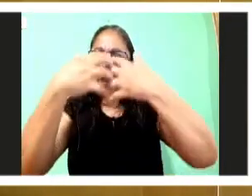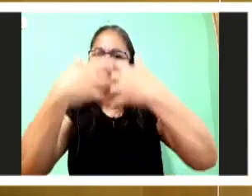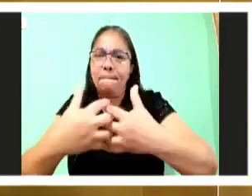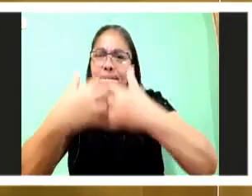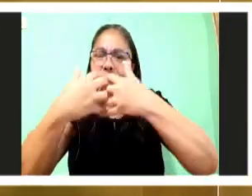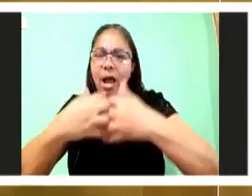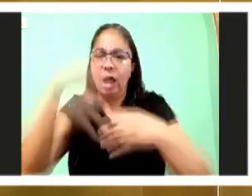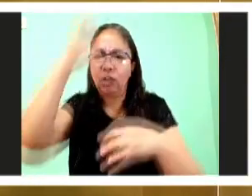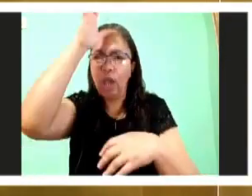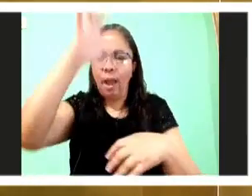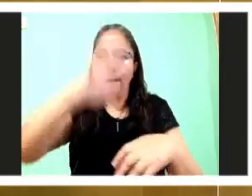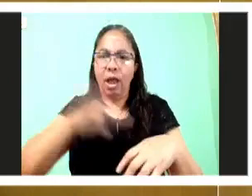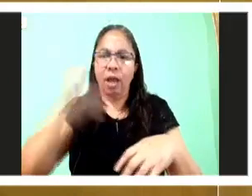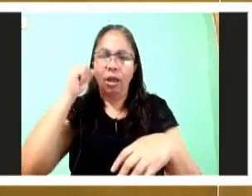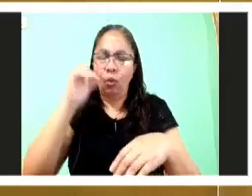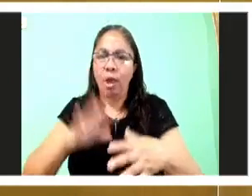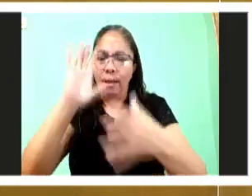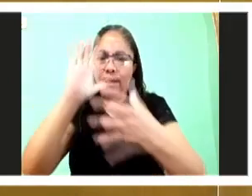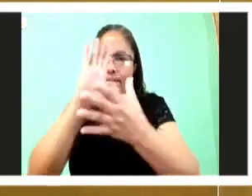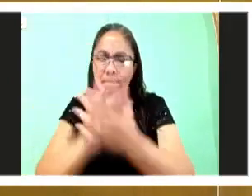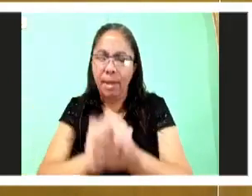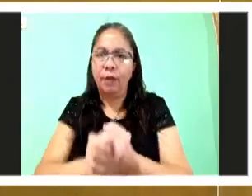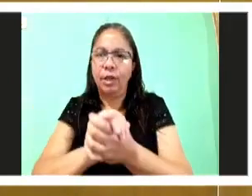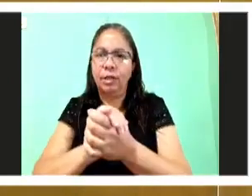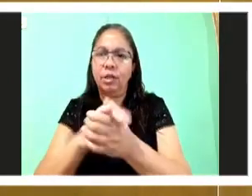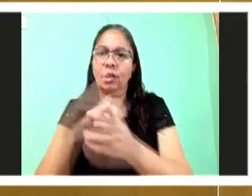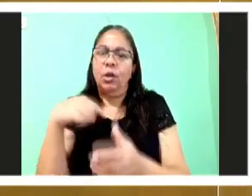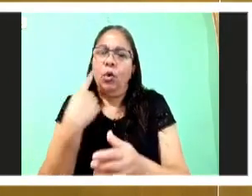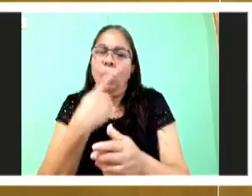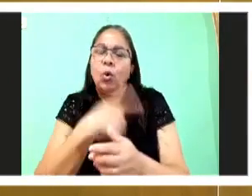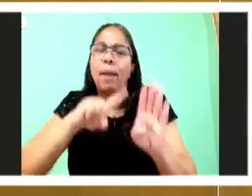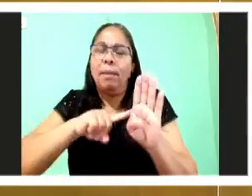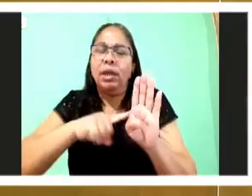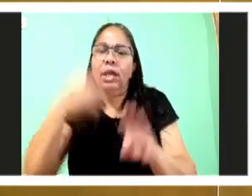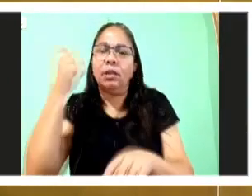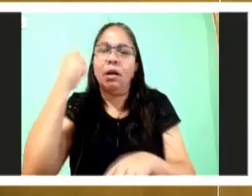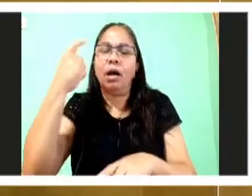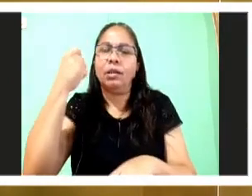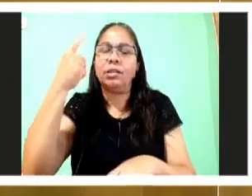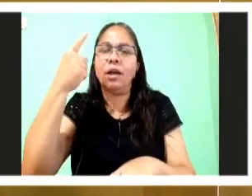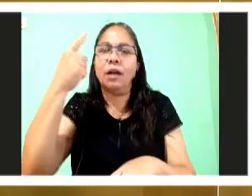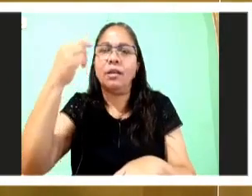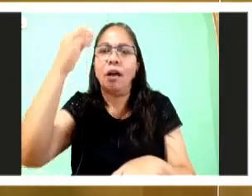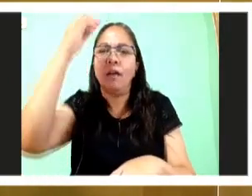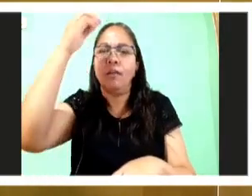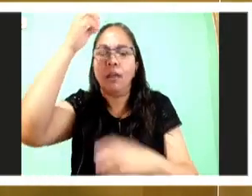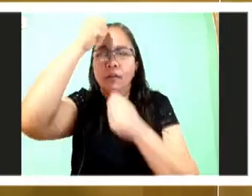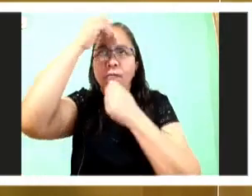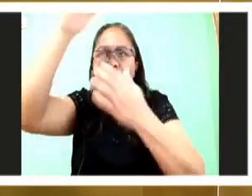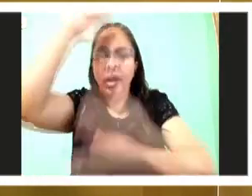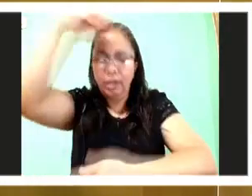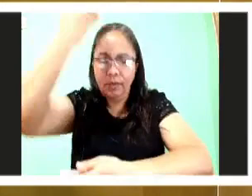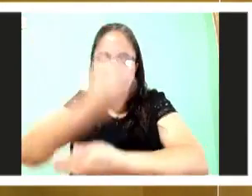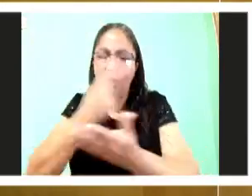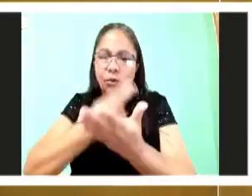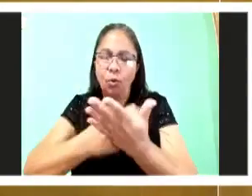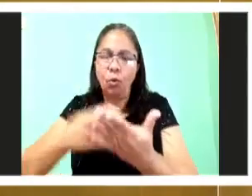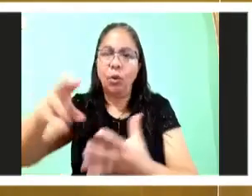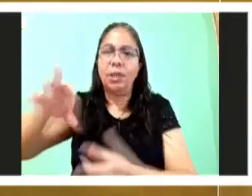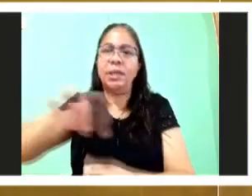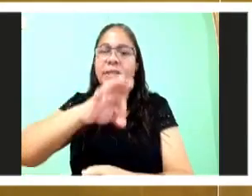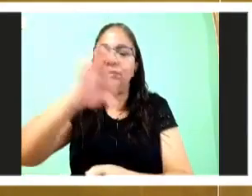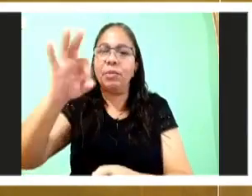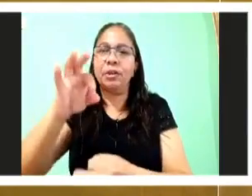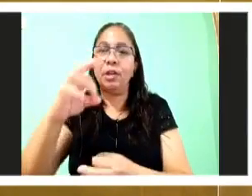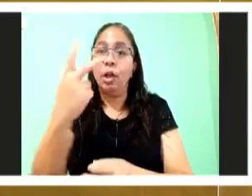in marriage, we also start to understand Father, Son, and Holy Spirit, who are different,